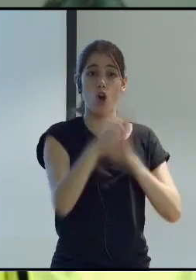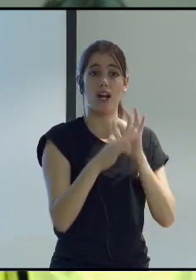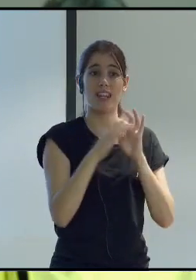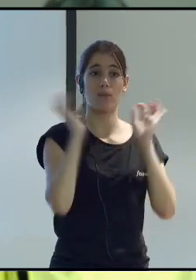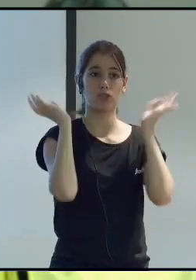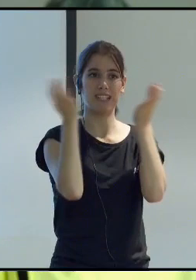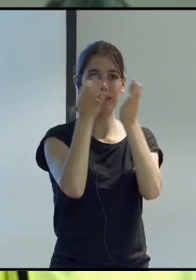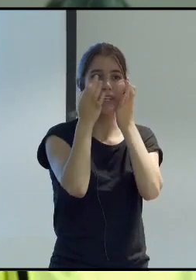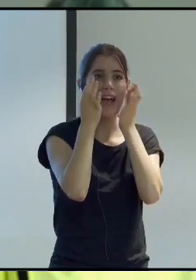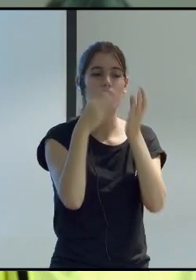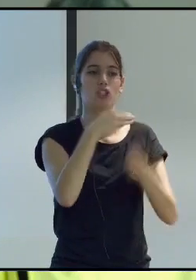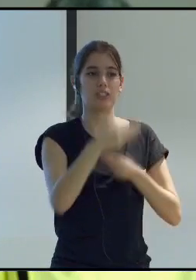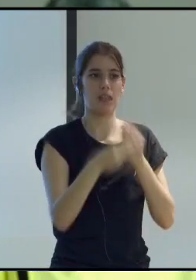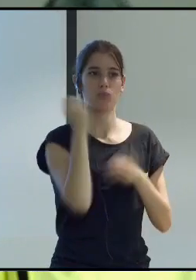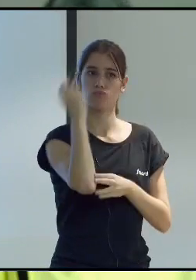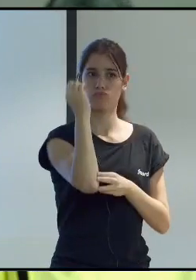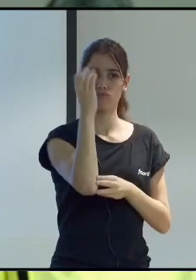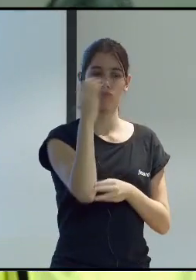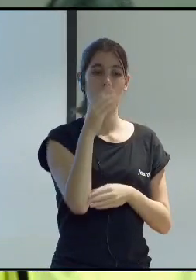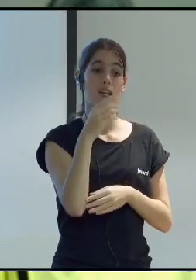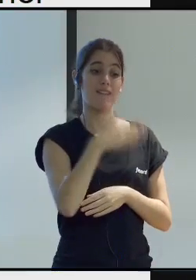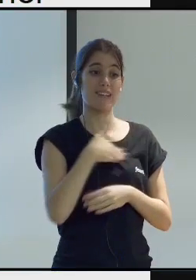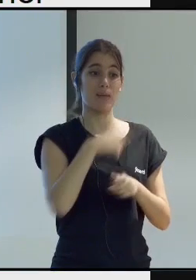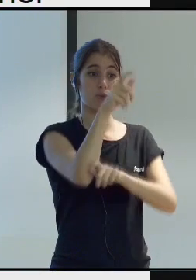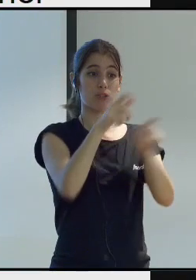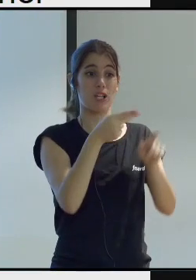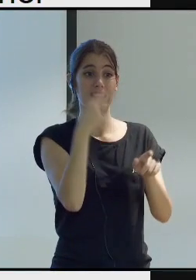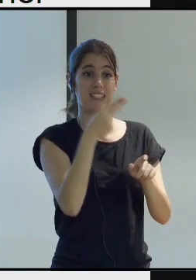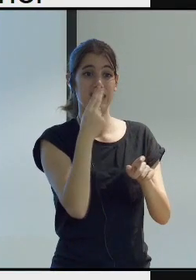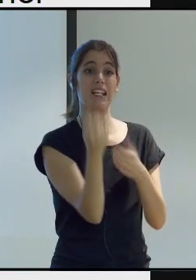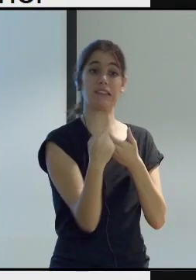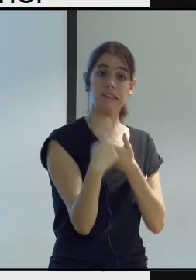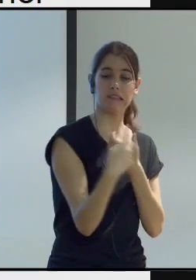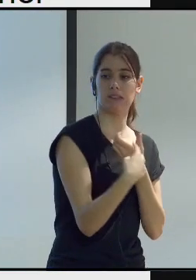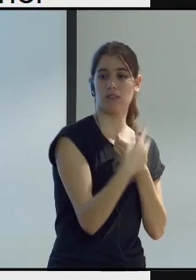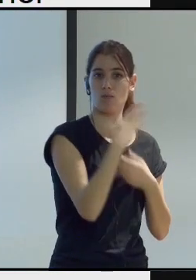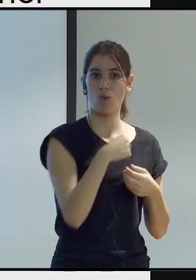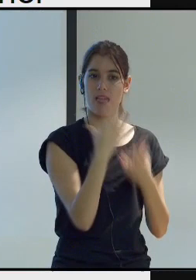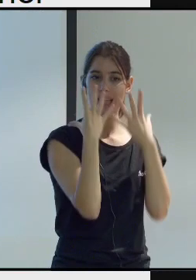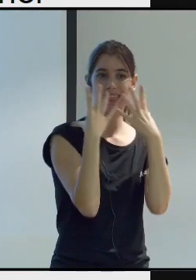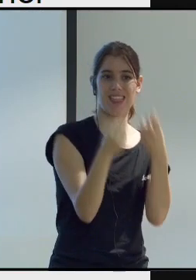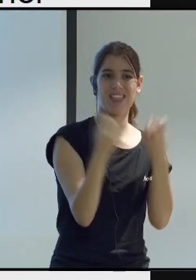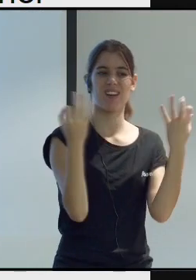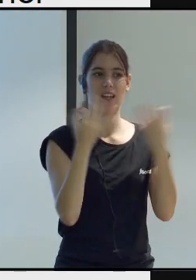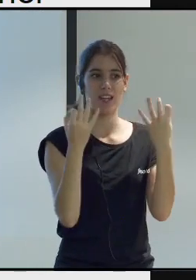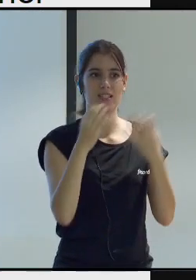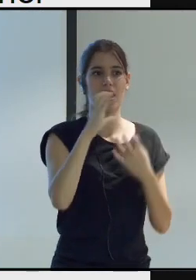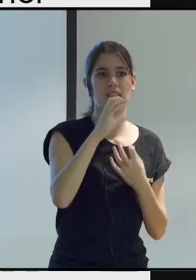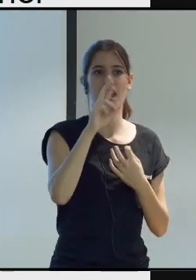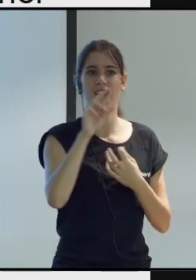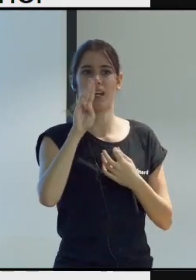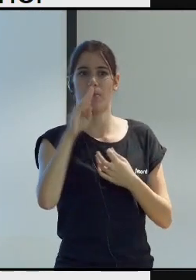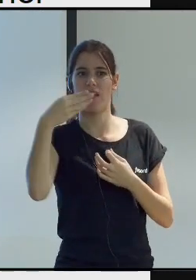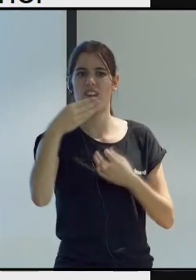ensure that different stakeholders have a better understanding about the CRPD about independent living, but especially about